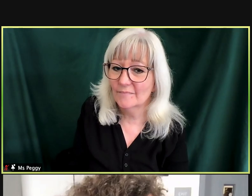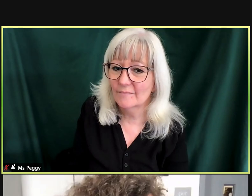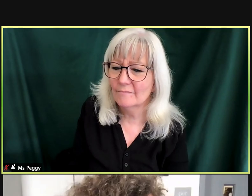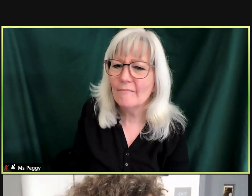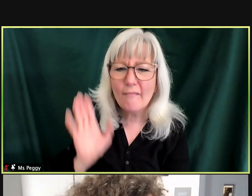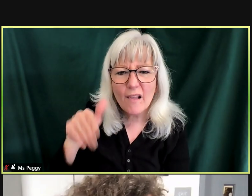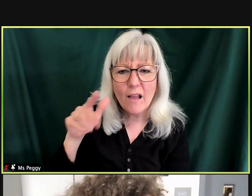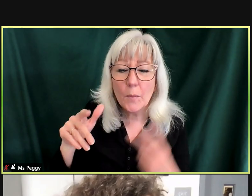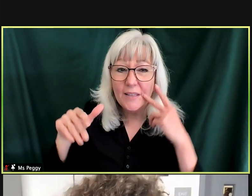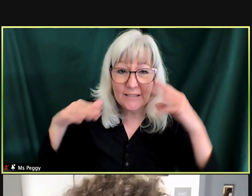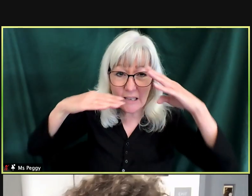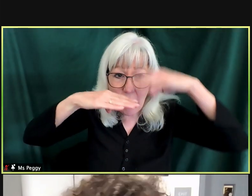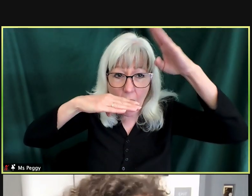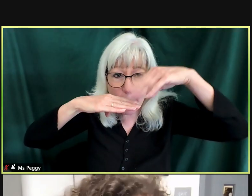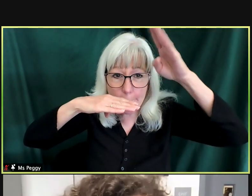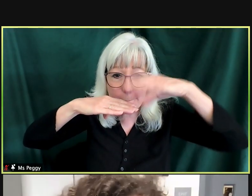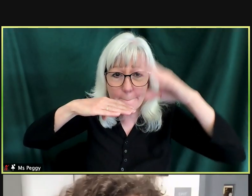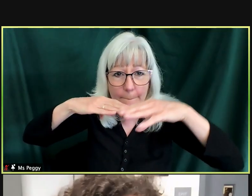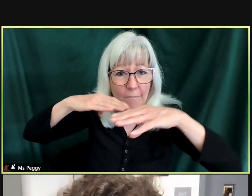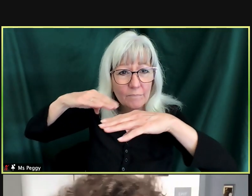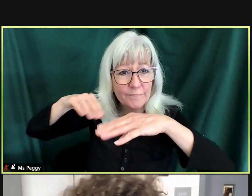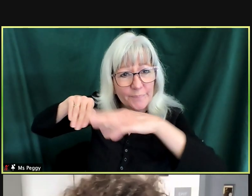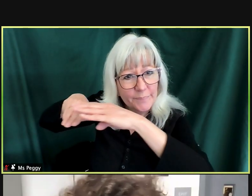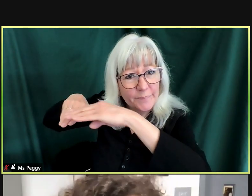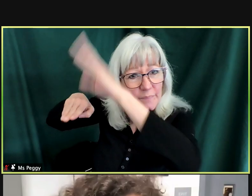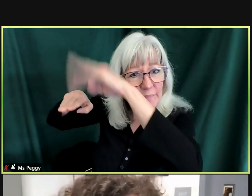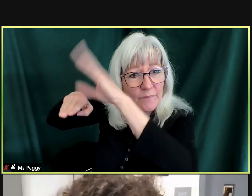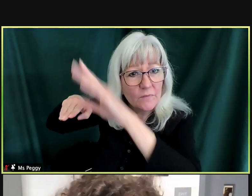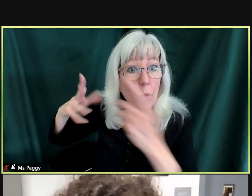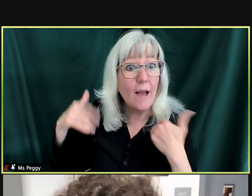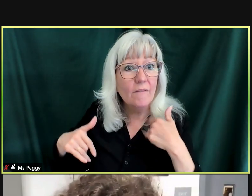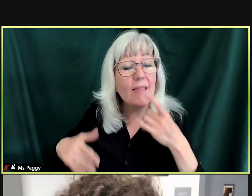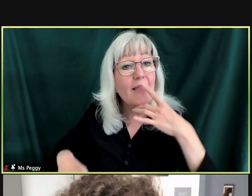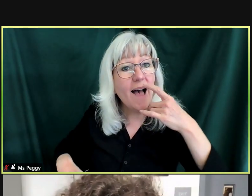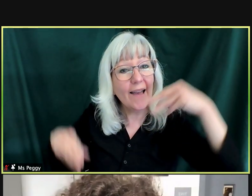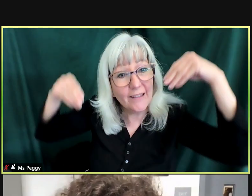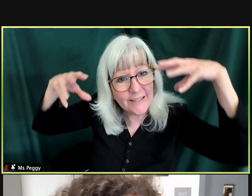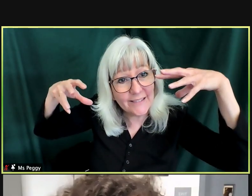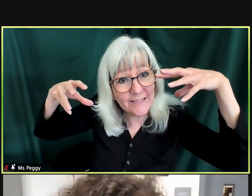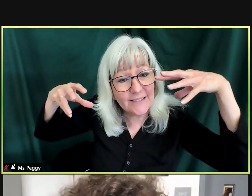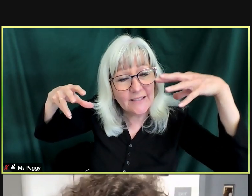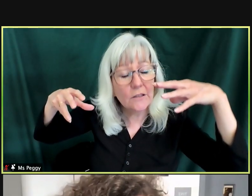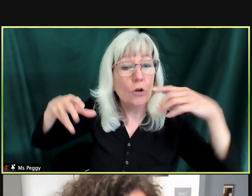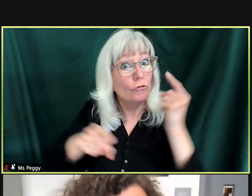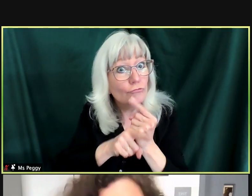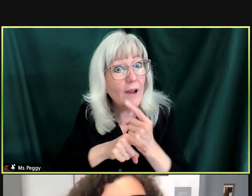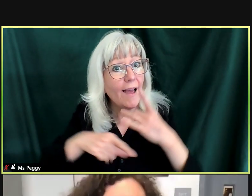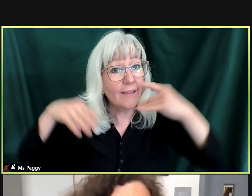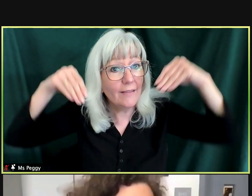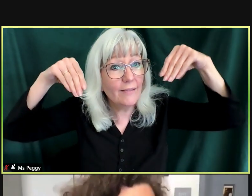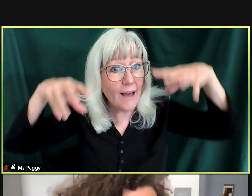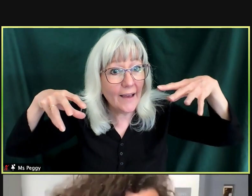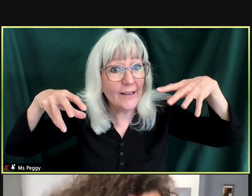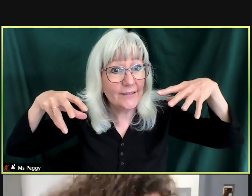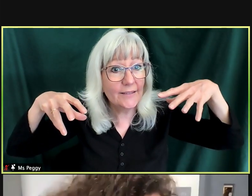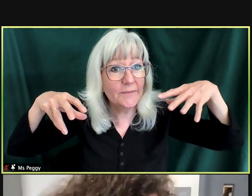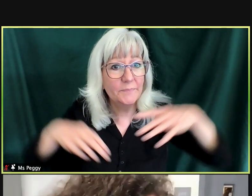Look at the top half of the painting. What's the top half of the painting filled with? Lights. Lights.